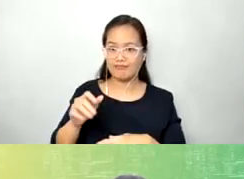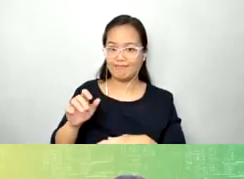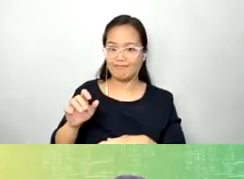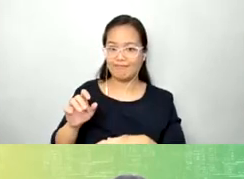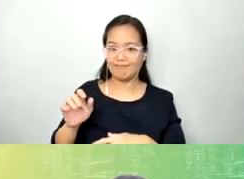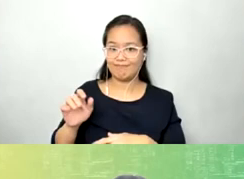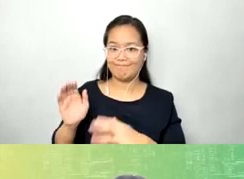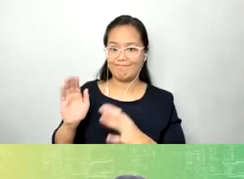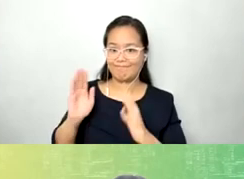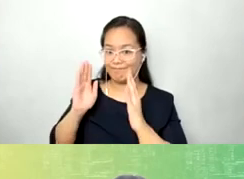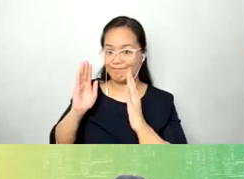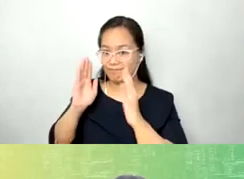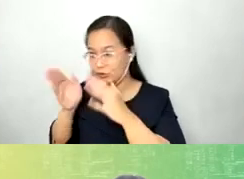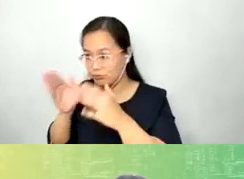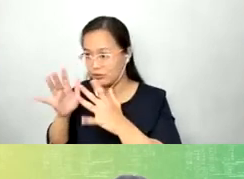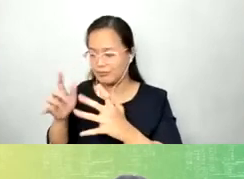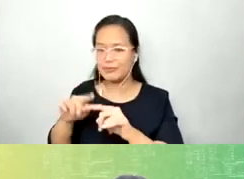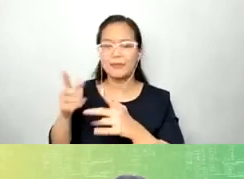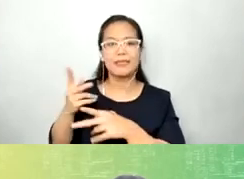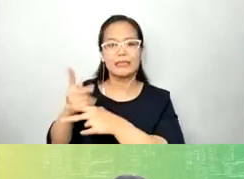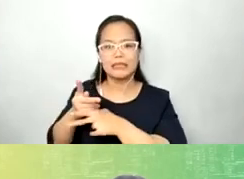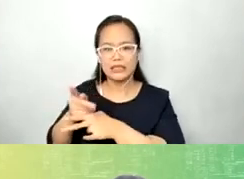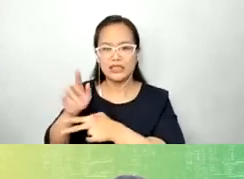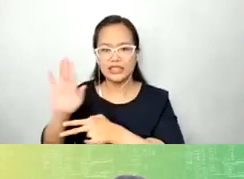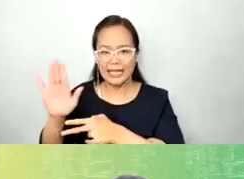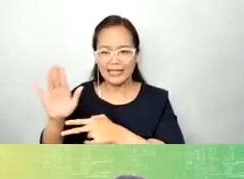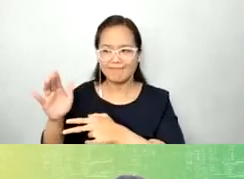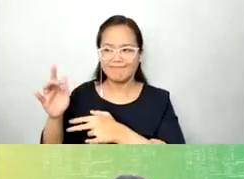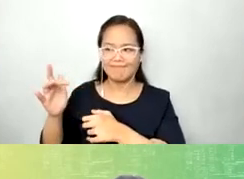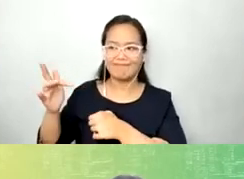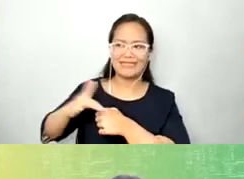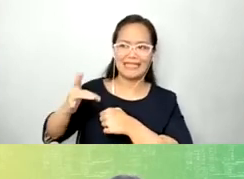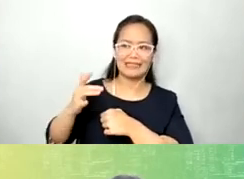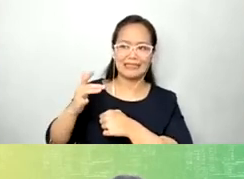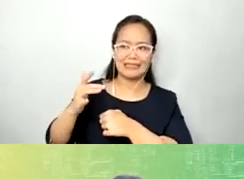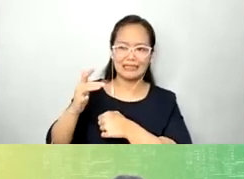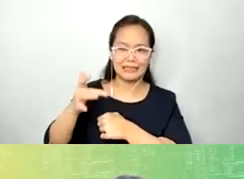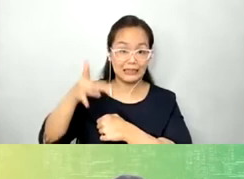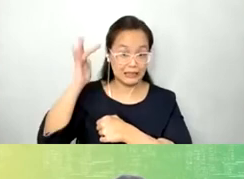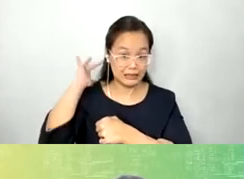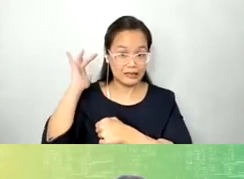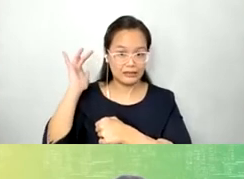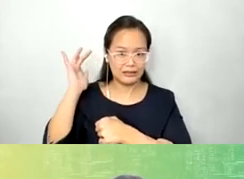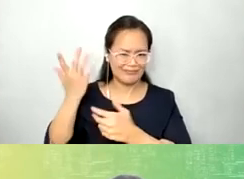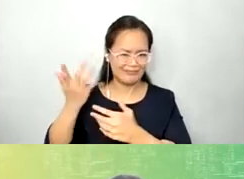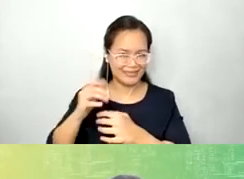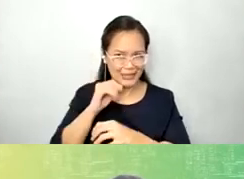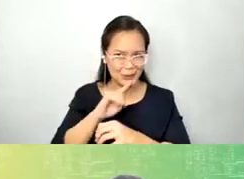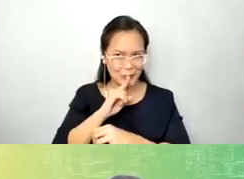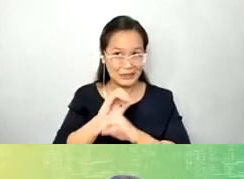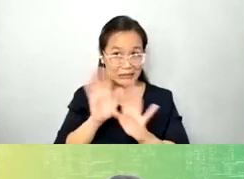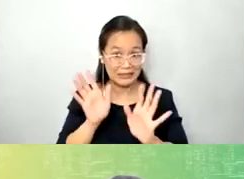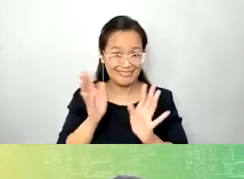that person triggers. Yun. I don't know kung maliwanag ba yun. Sige